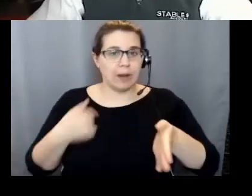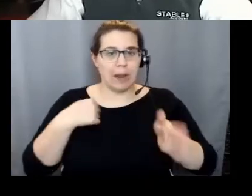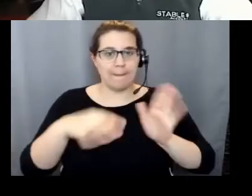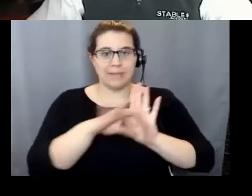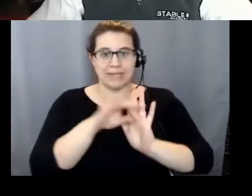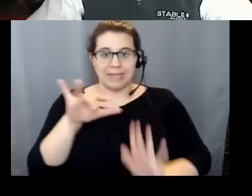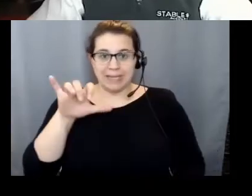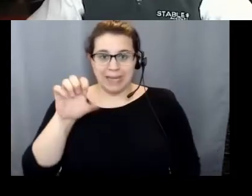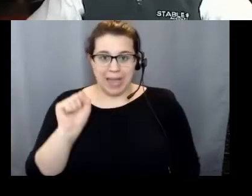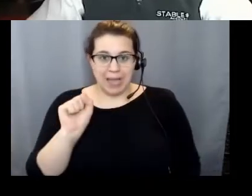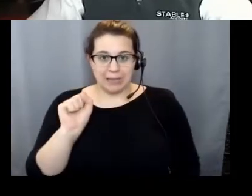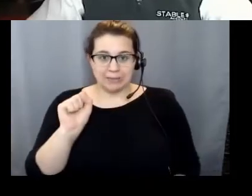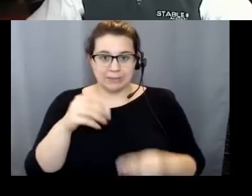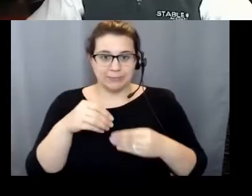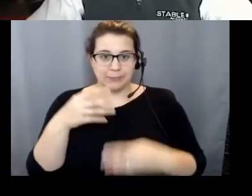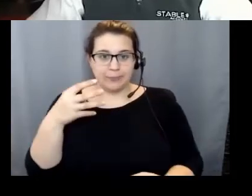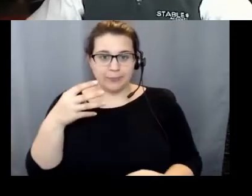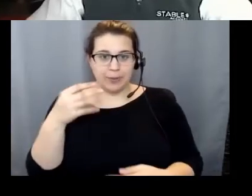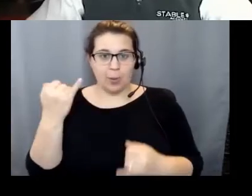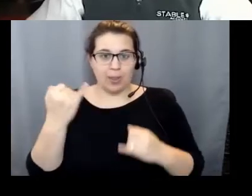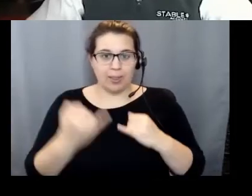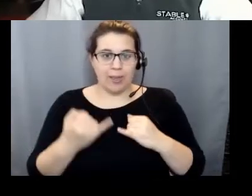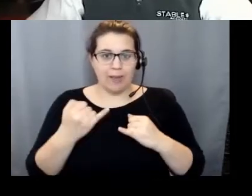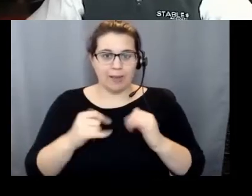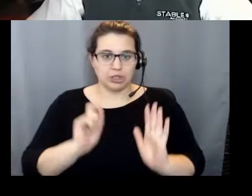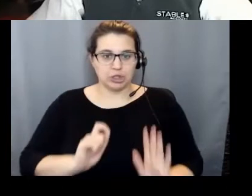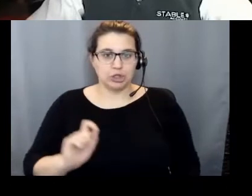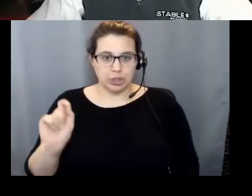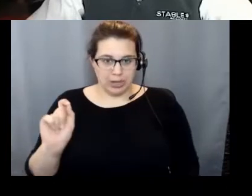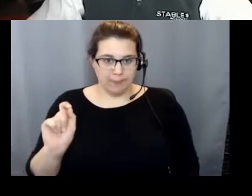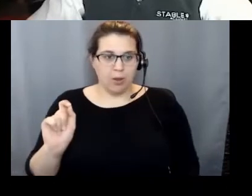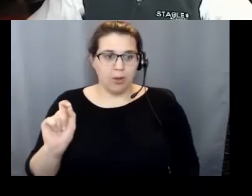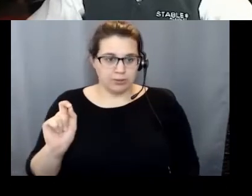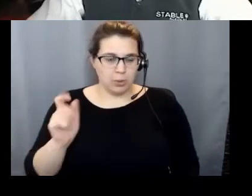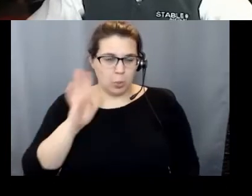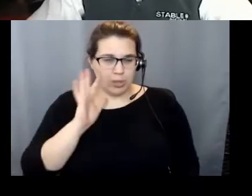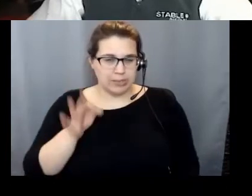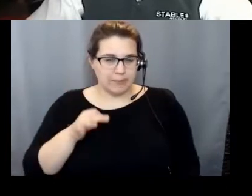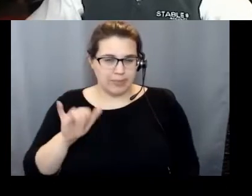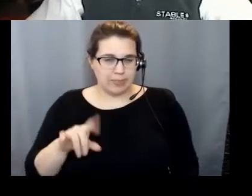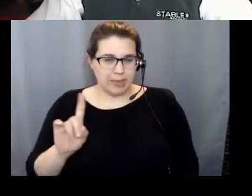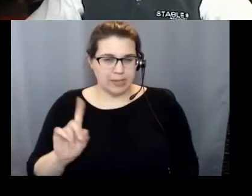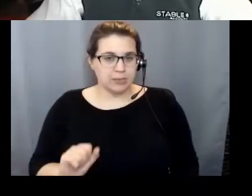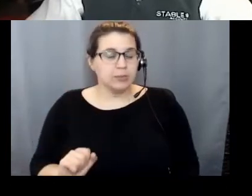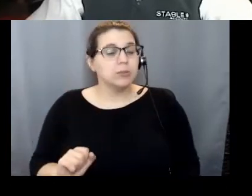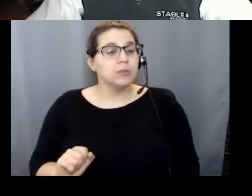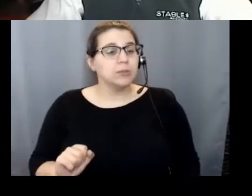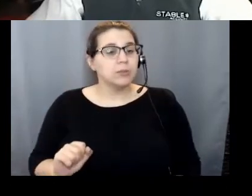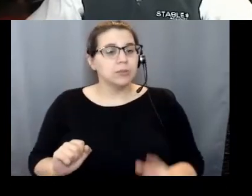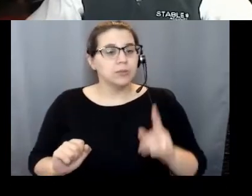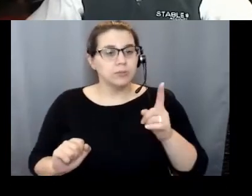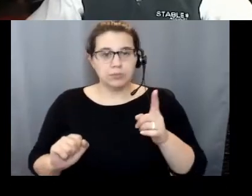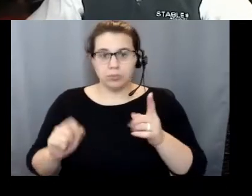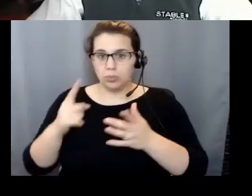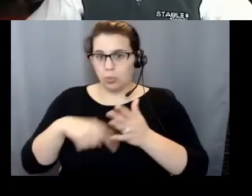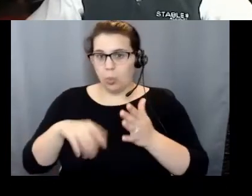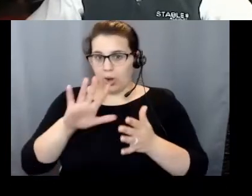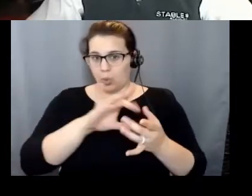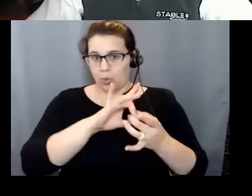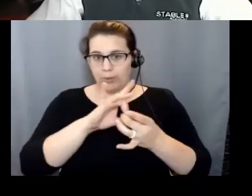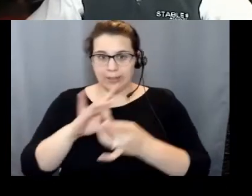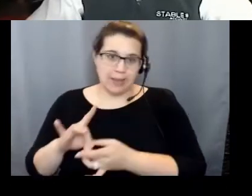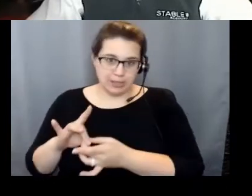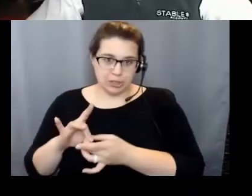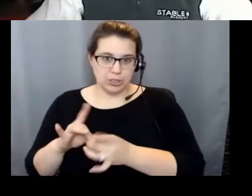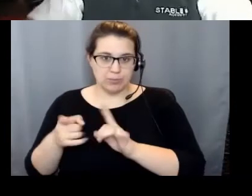actually opens up this final checkbox down here, and when we get there, I'll talk about that. What is the relationship to this